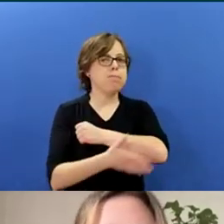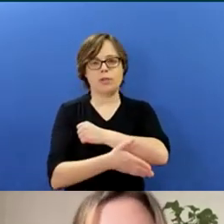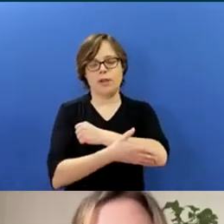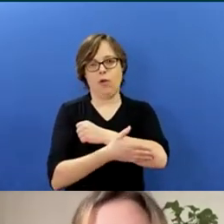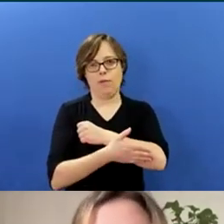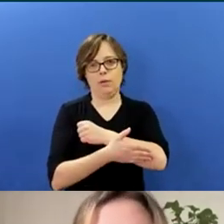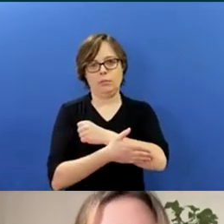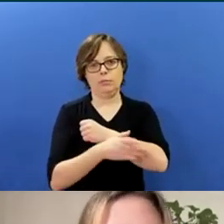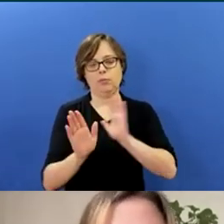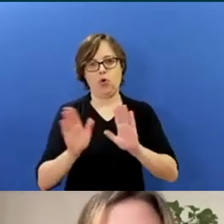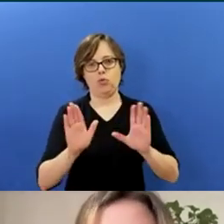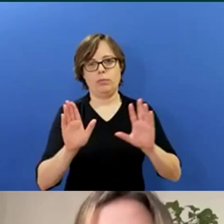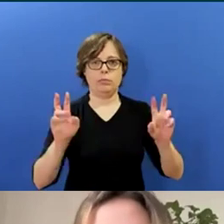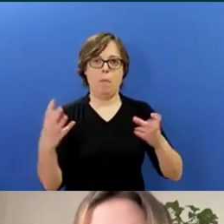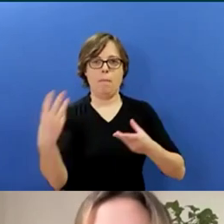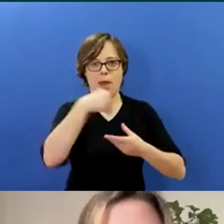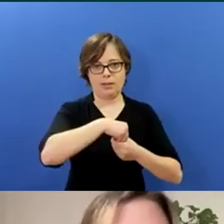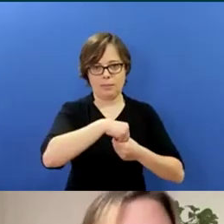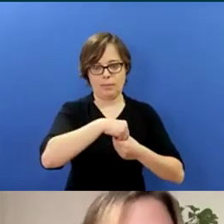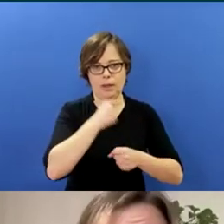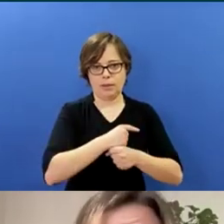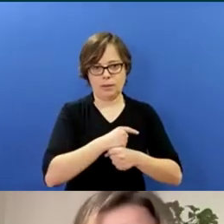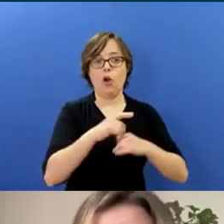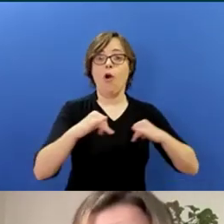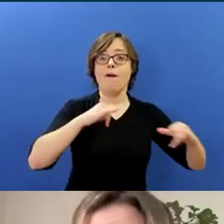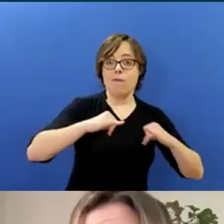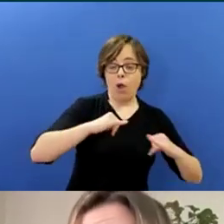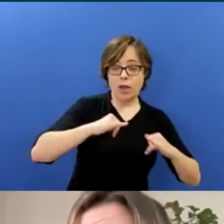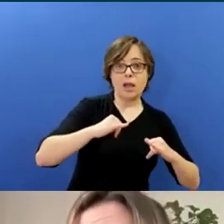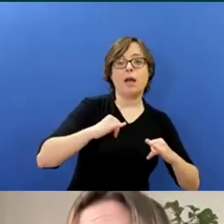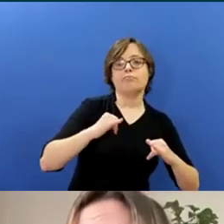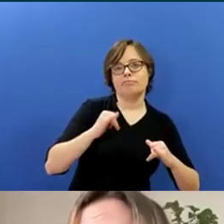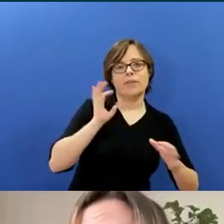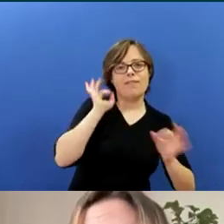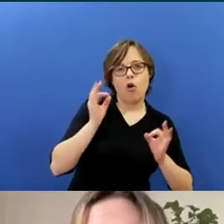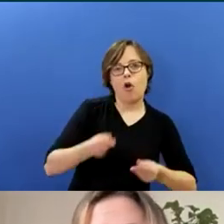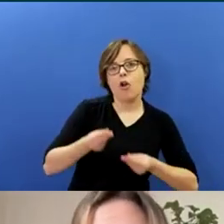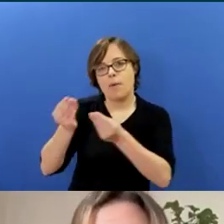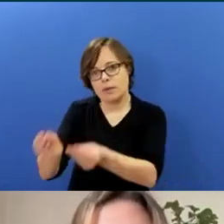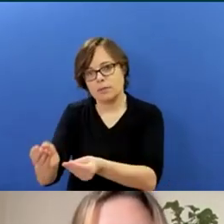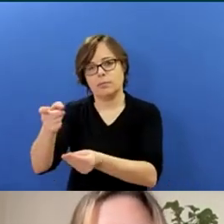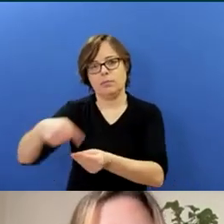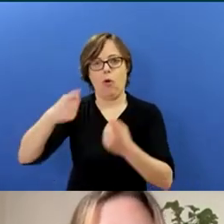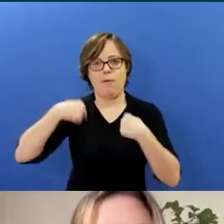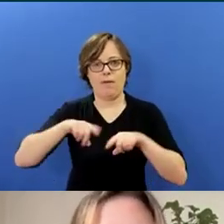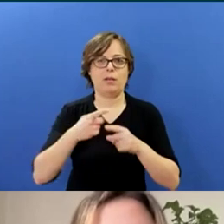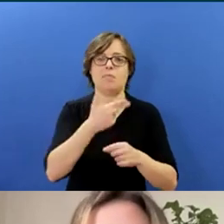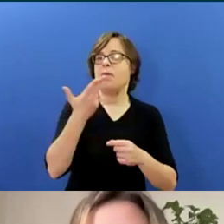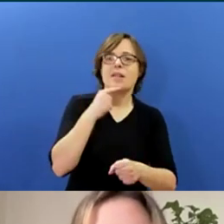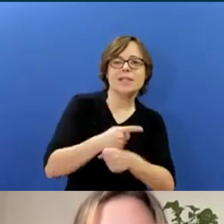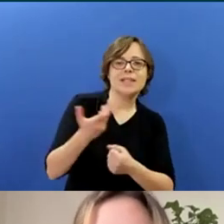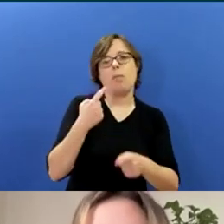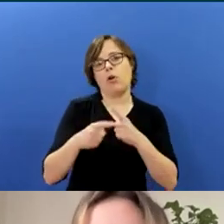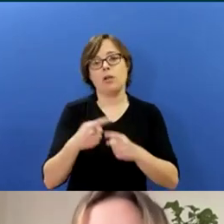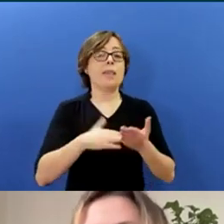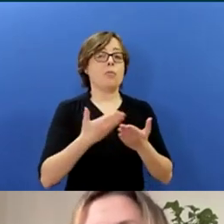provide citizens with information about decisions or policies. For example, the Swiss government publishes detailed reports